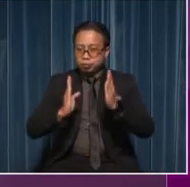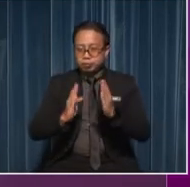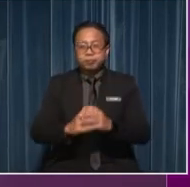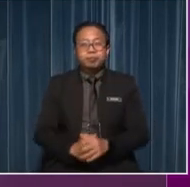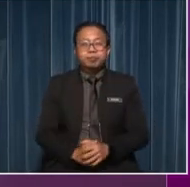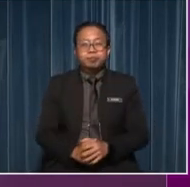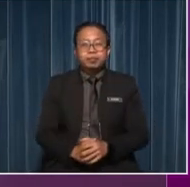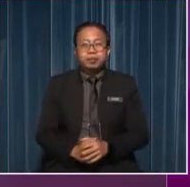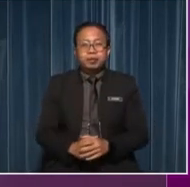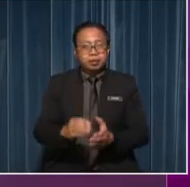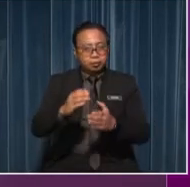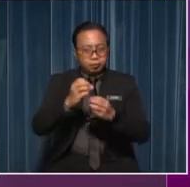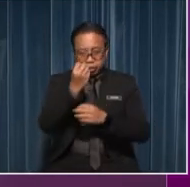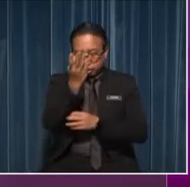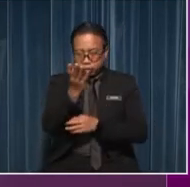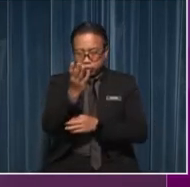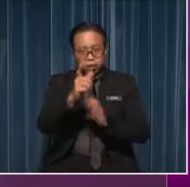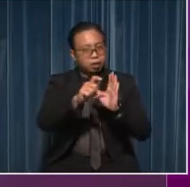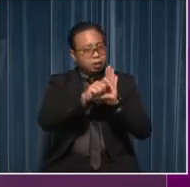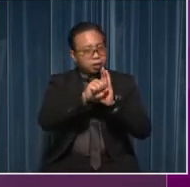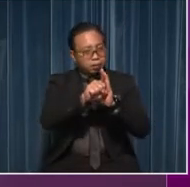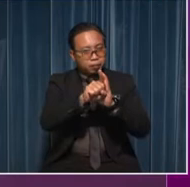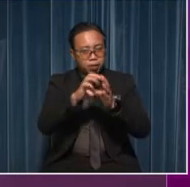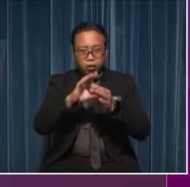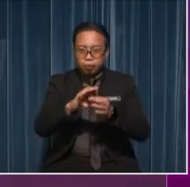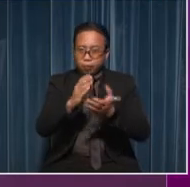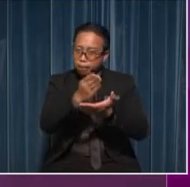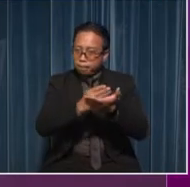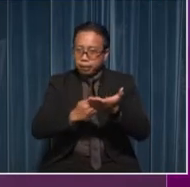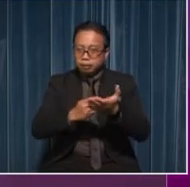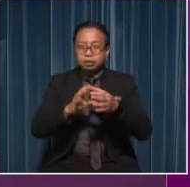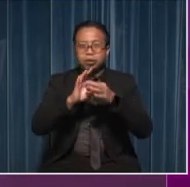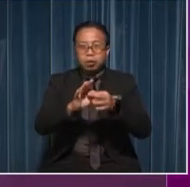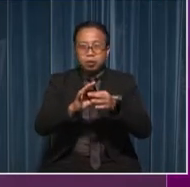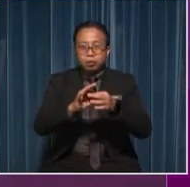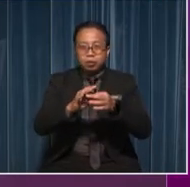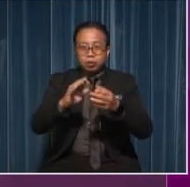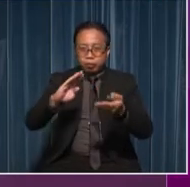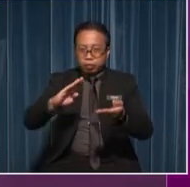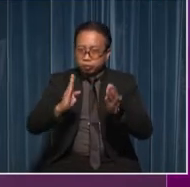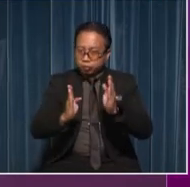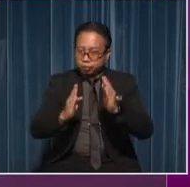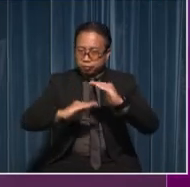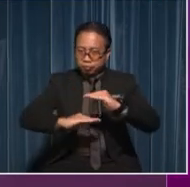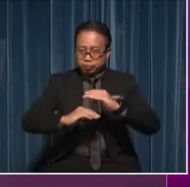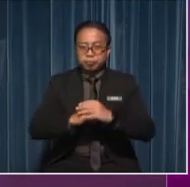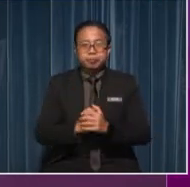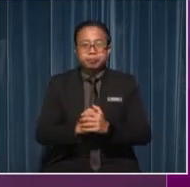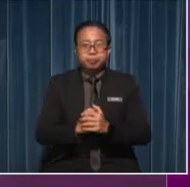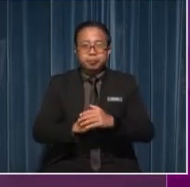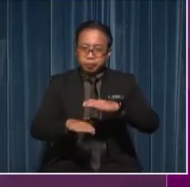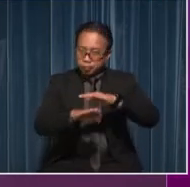Describe and label the parts of the prisms according to their surfaces,